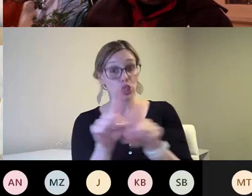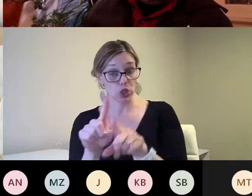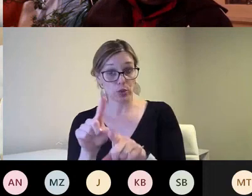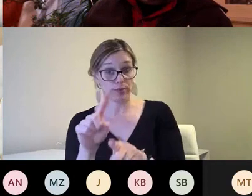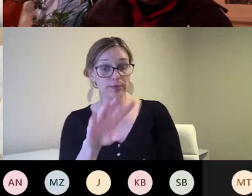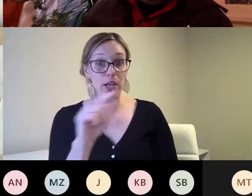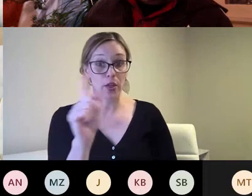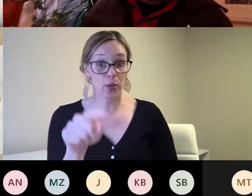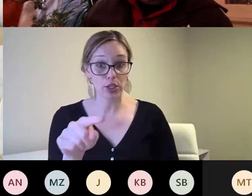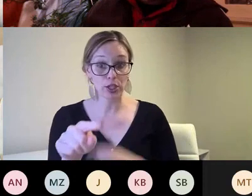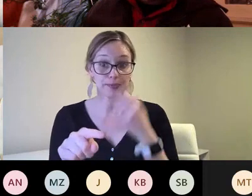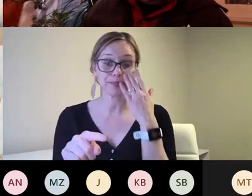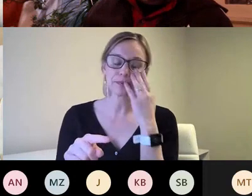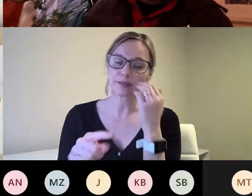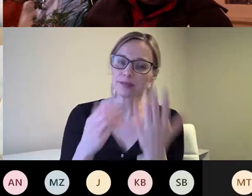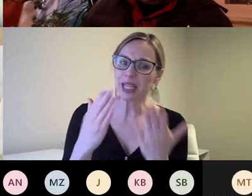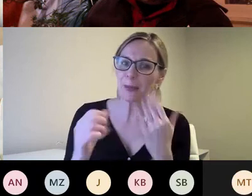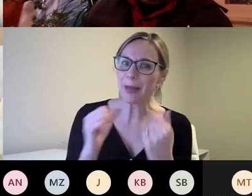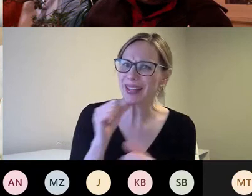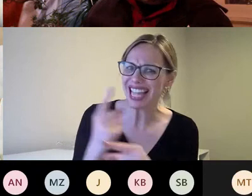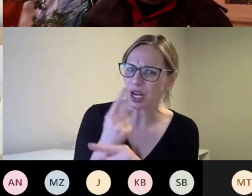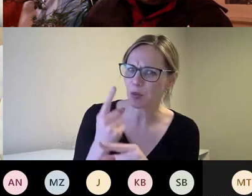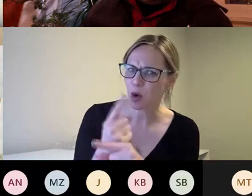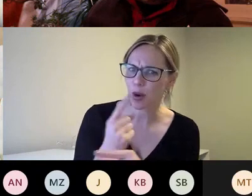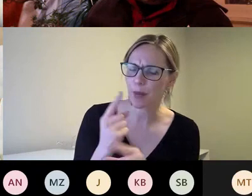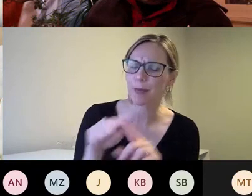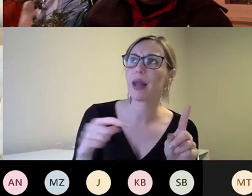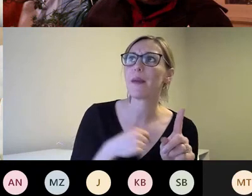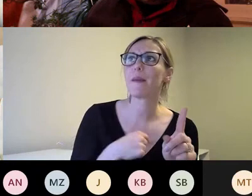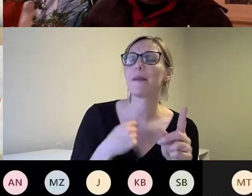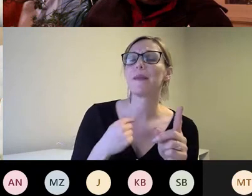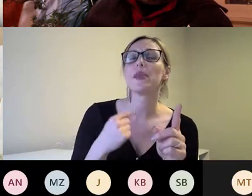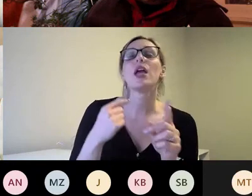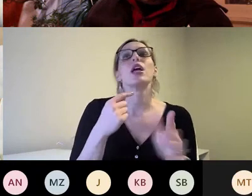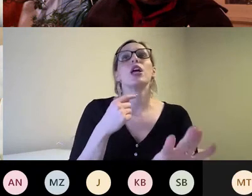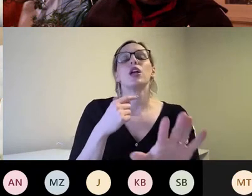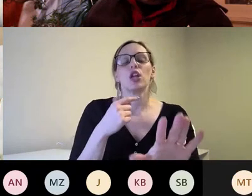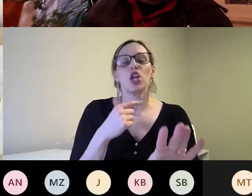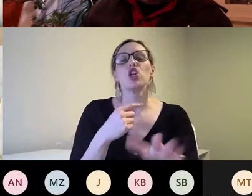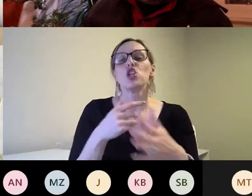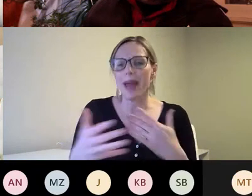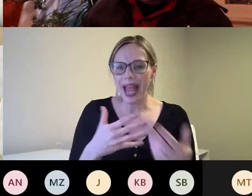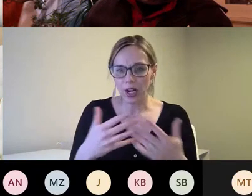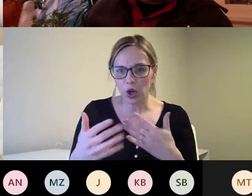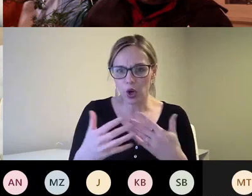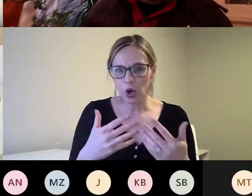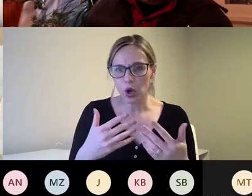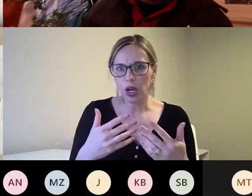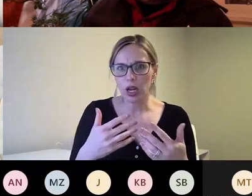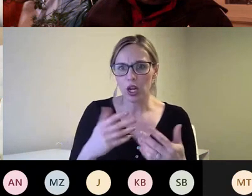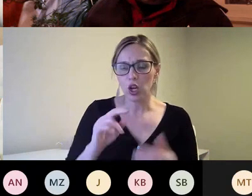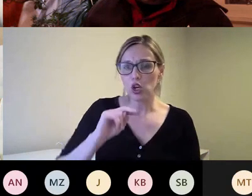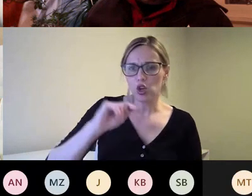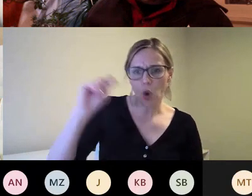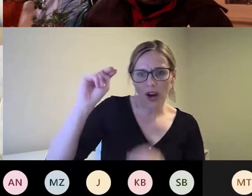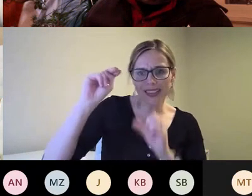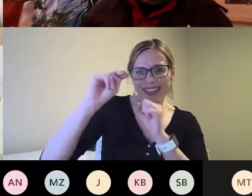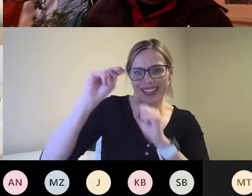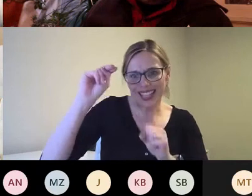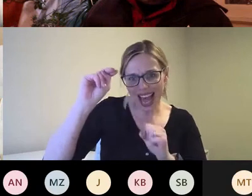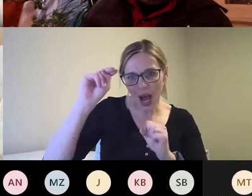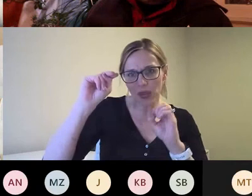it might be more appropriate if we think about no matter where a north-south,